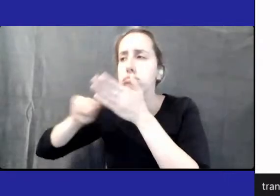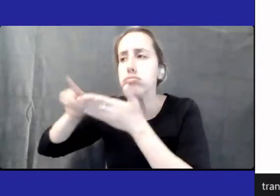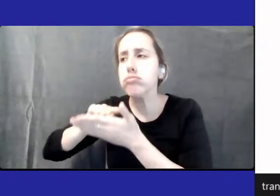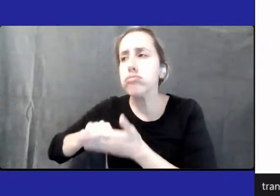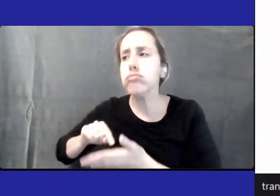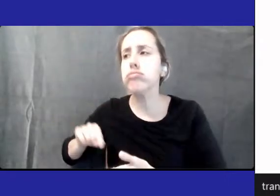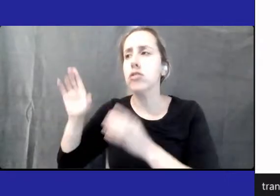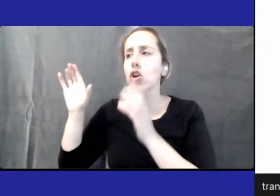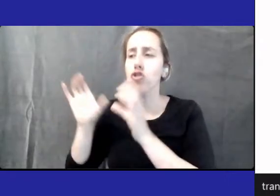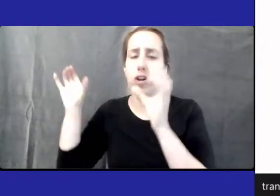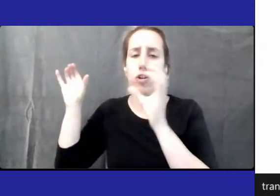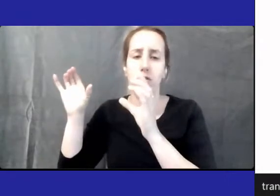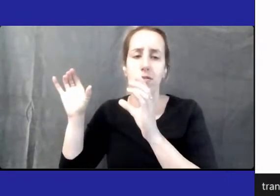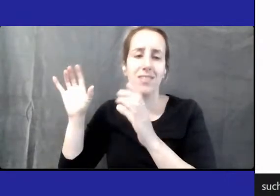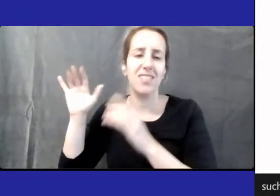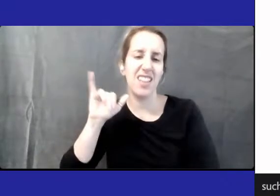And next slide.